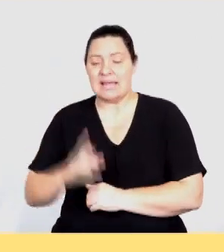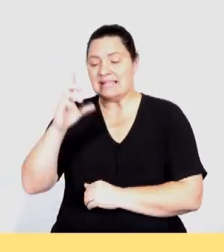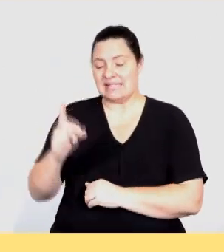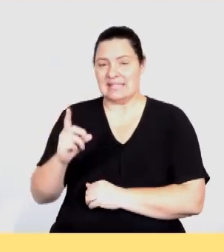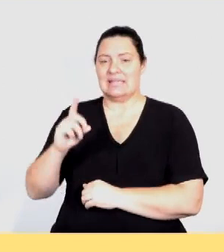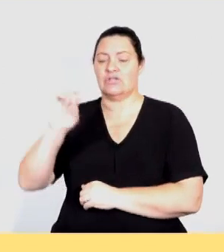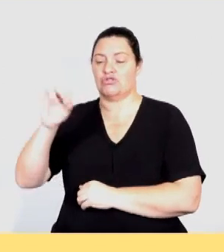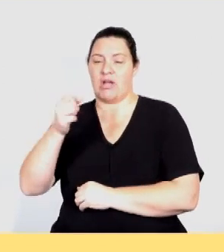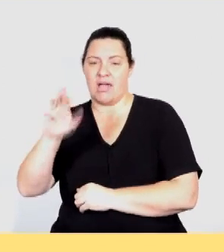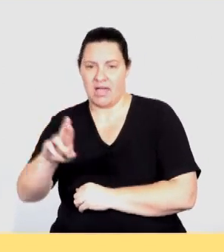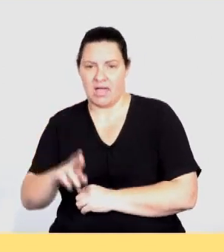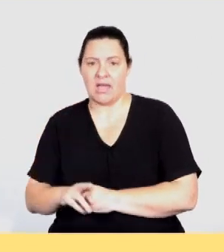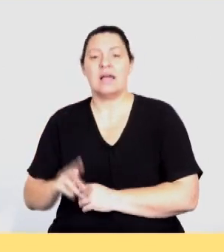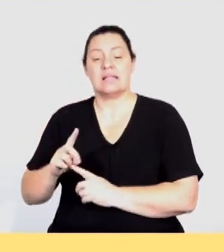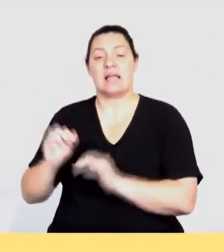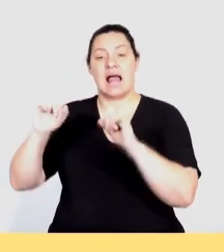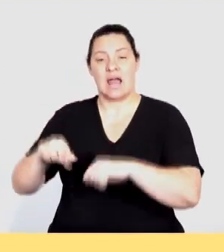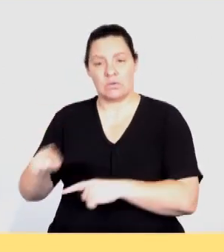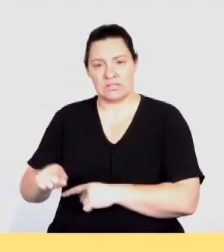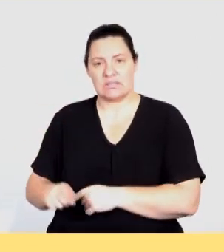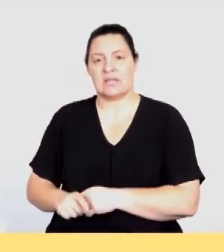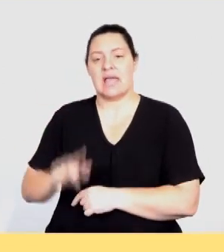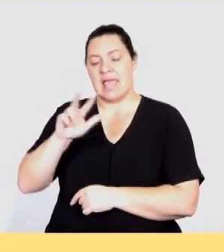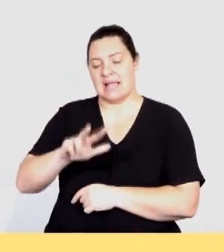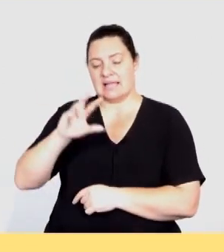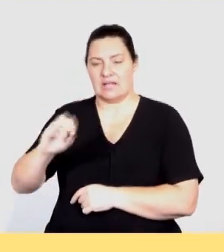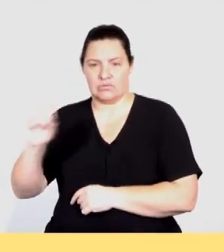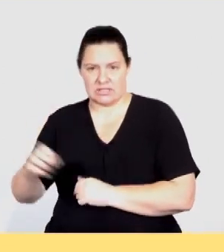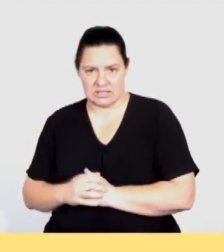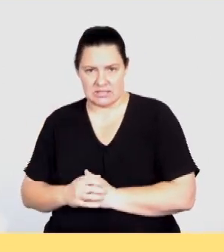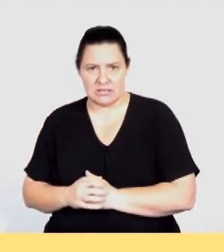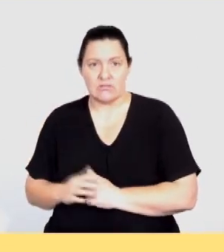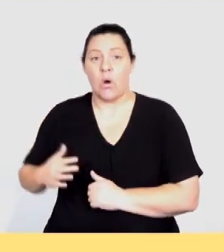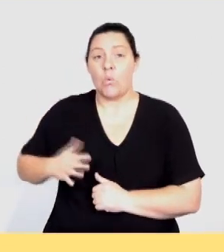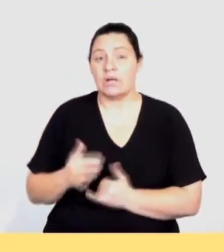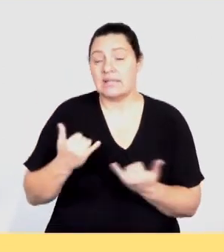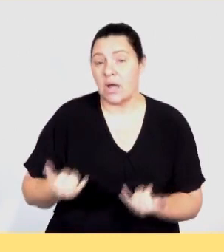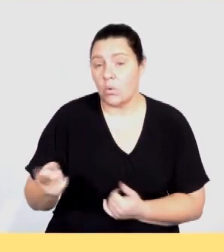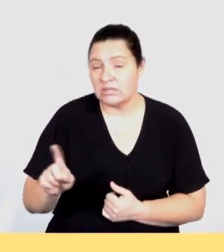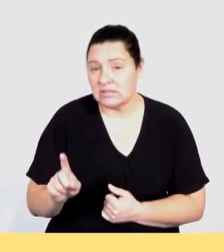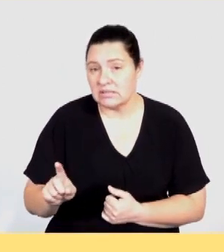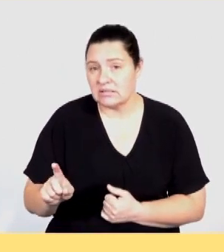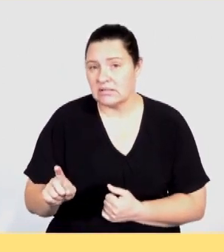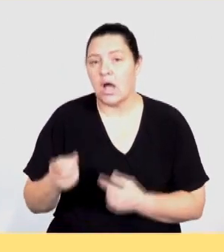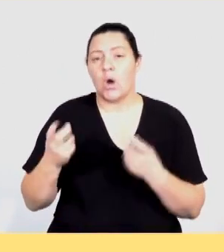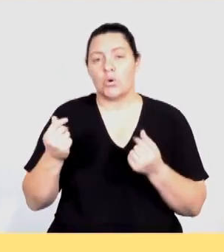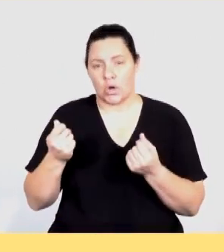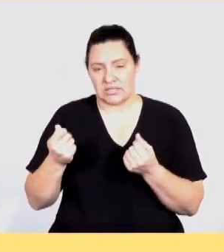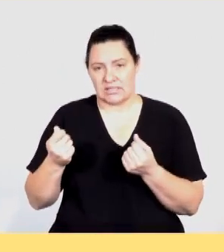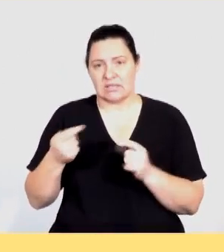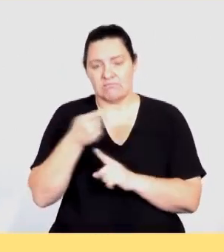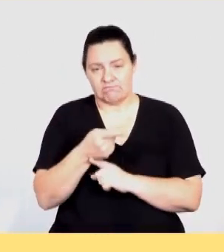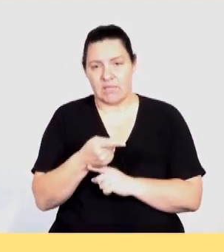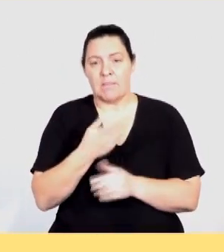sugar. And then debtors allowances, 800. So what I want now